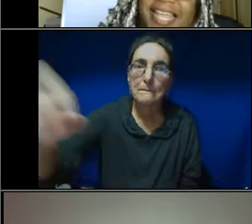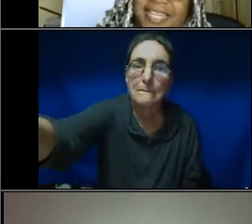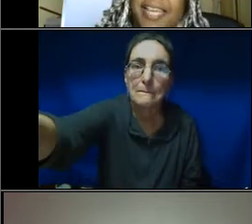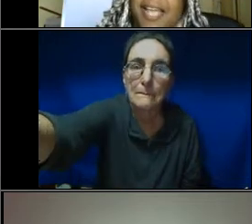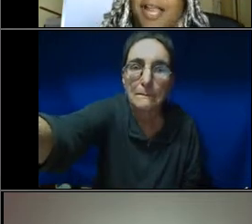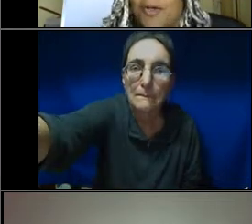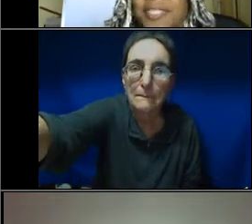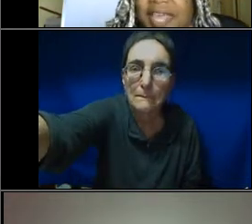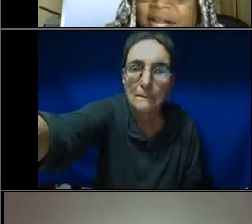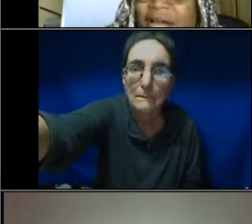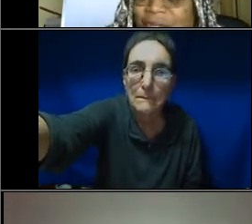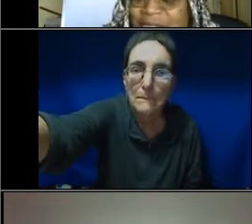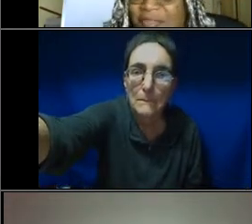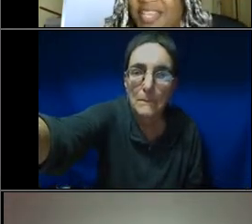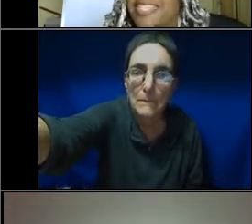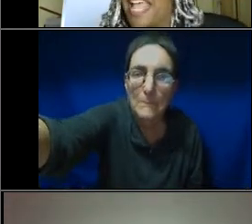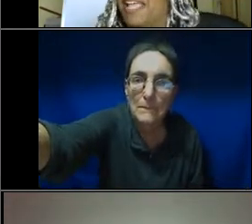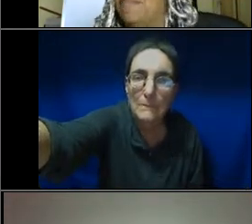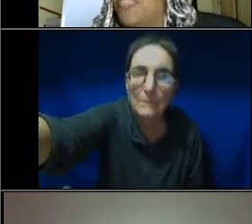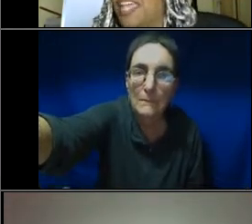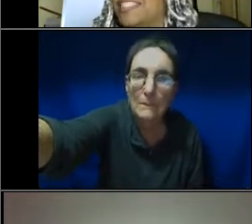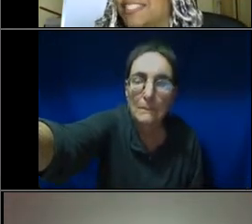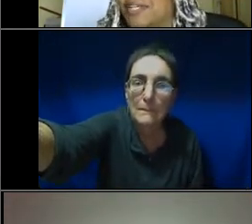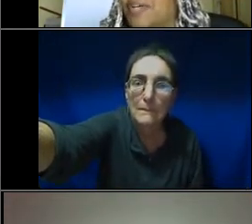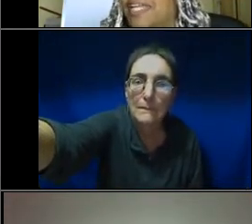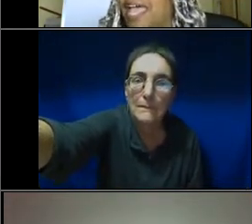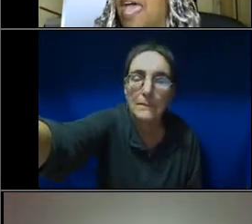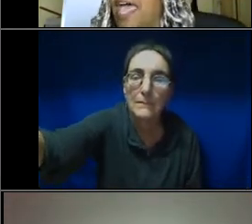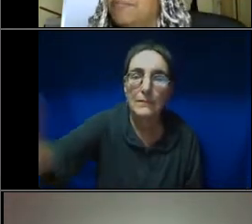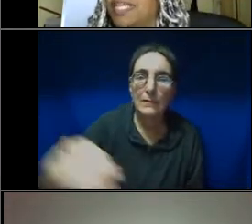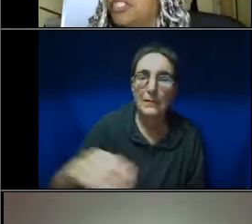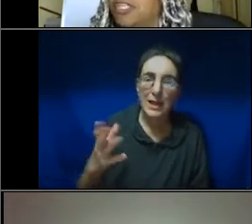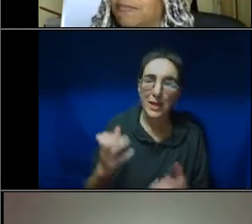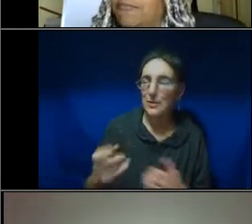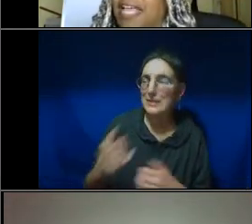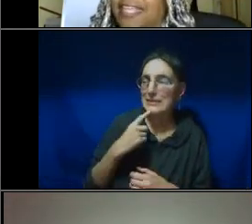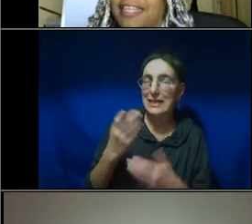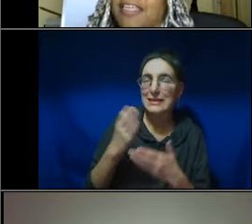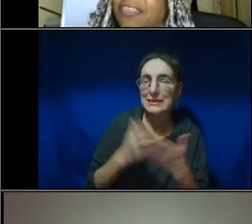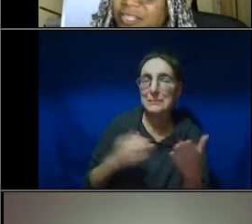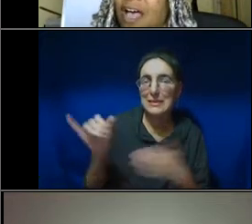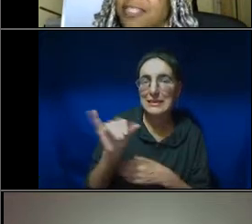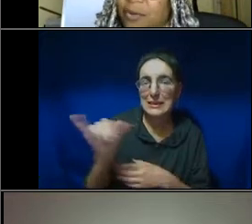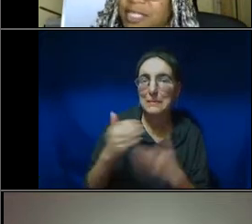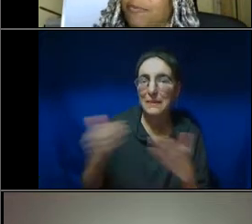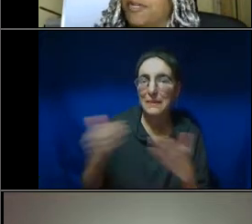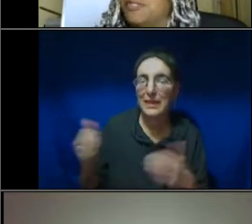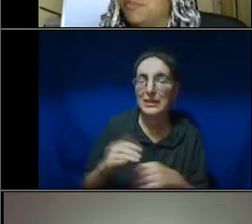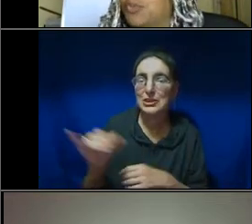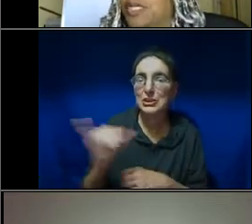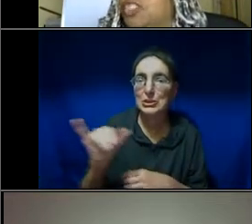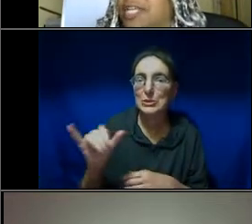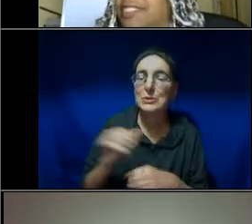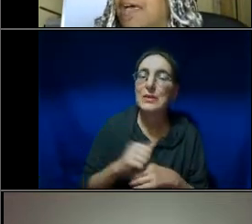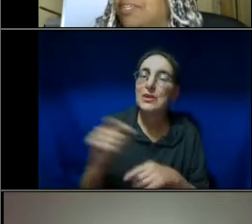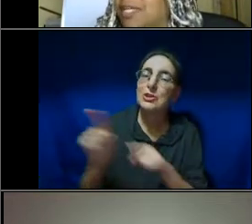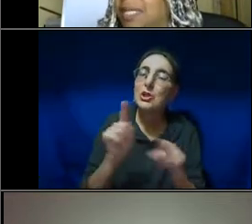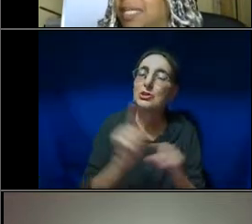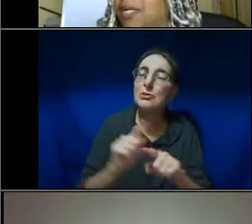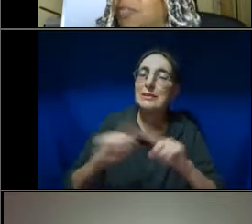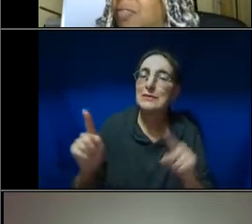Thanks, Leslie. I was going to cover some of the same things too, and mention the fact that there's also a difference between